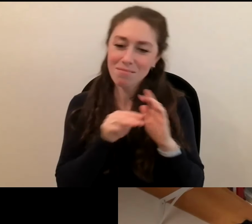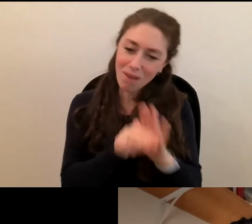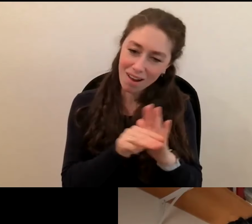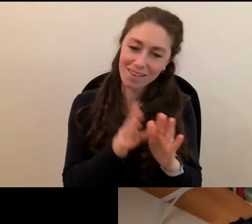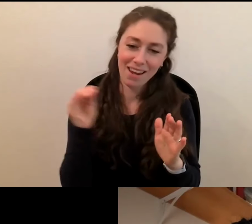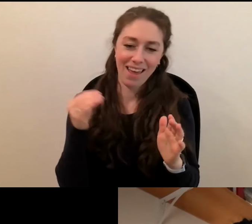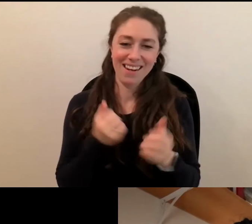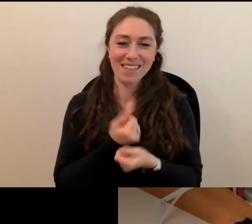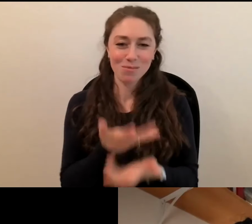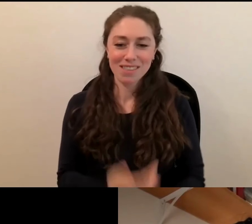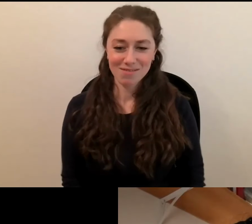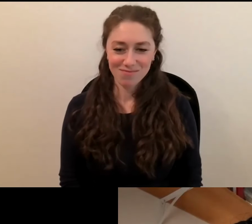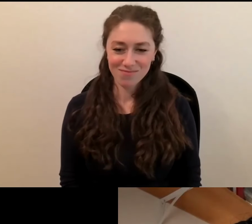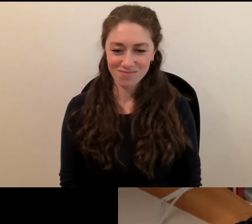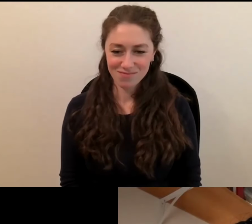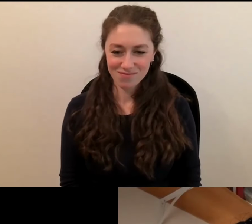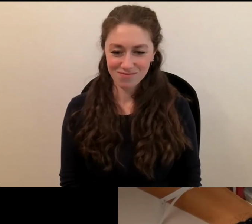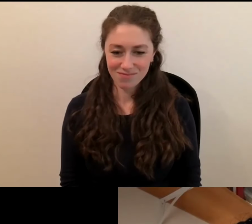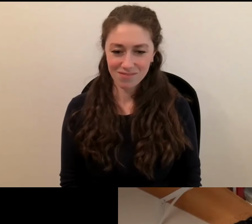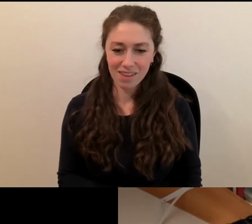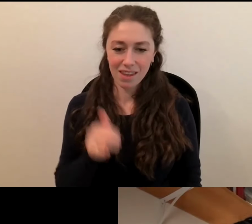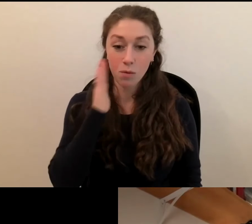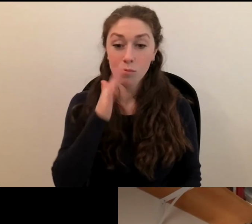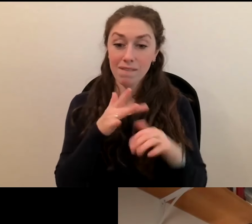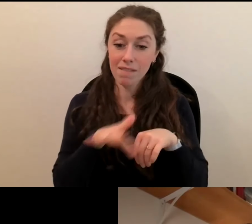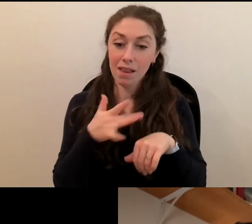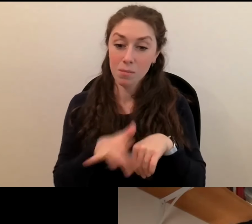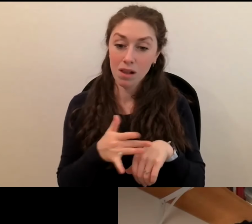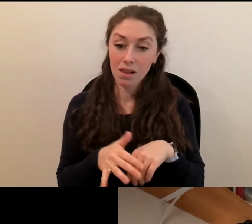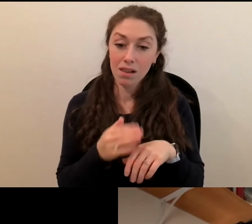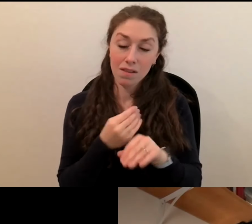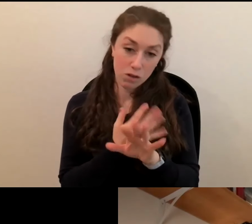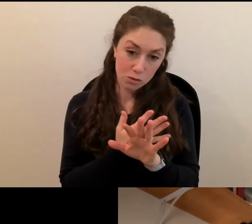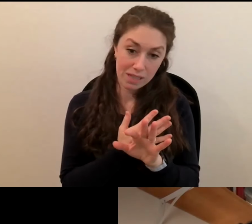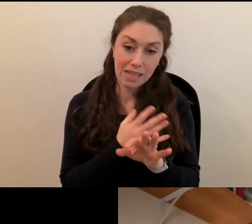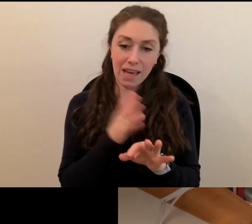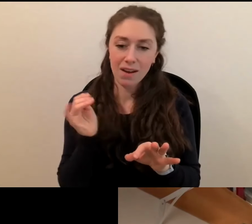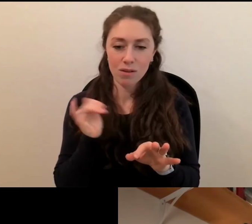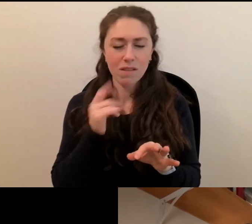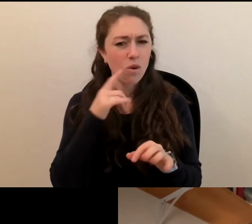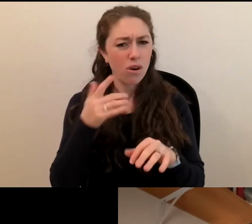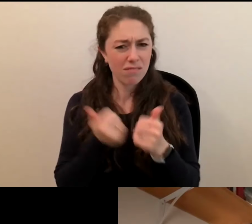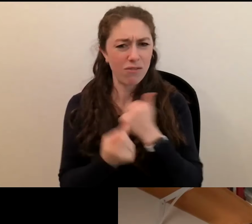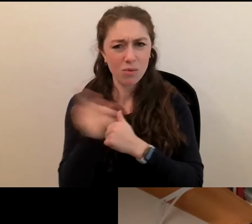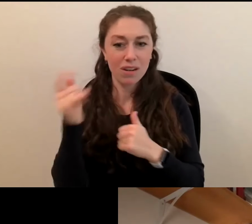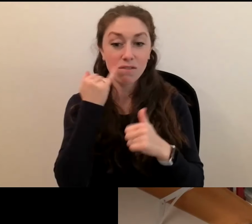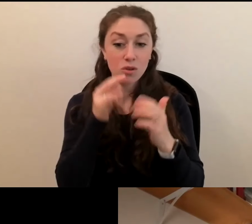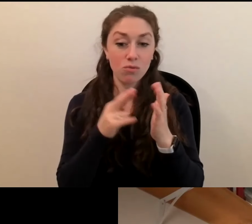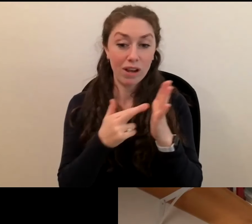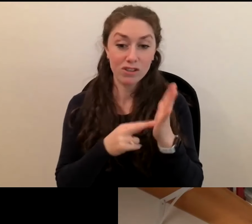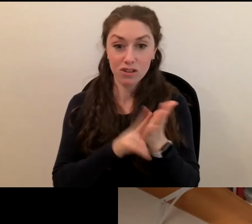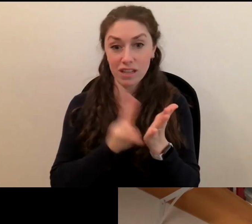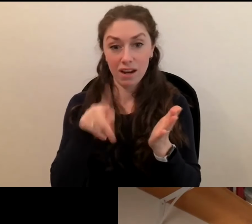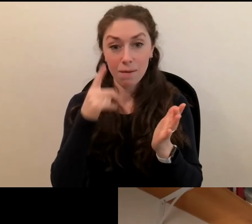expressing. So it will be available virtually and then also for everybody. If you register for the